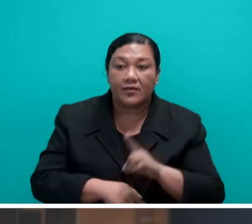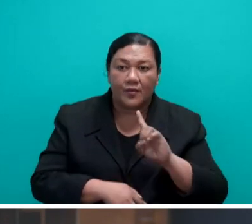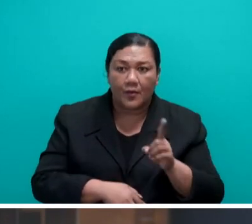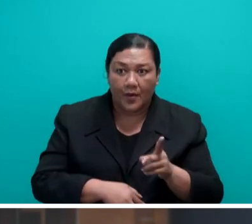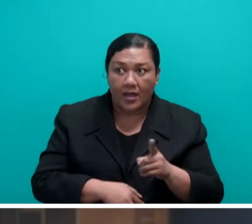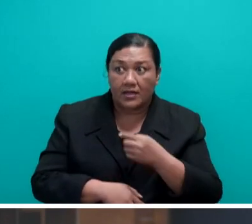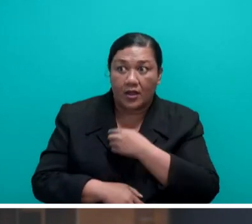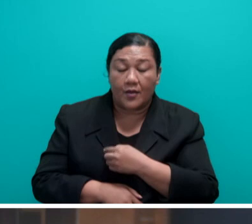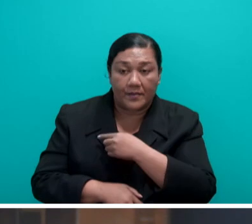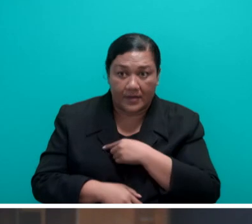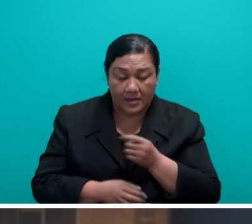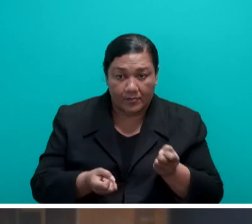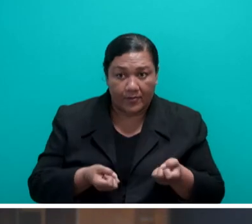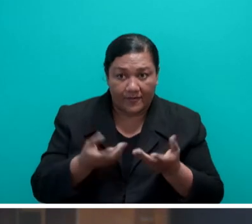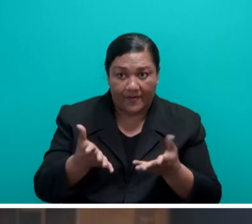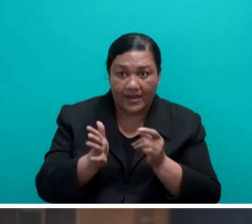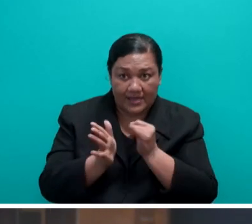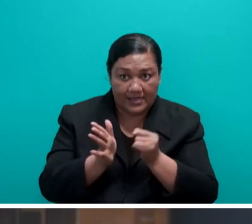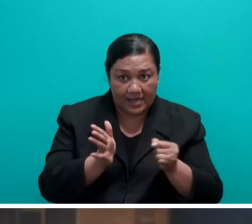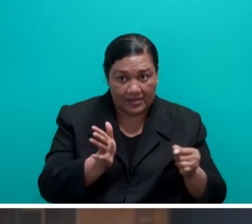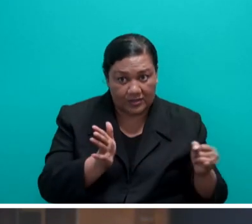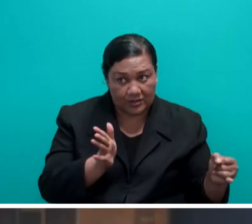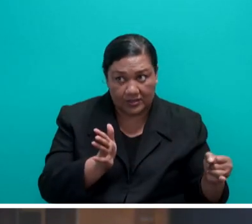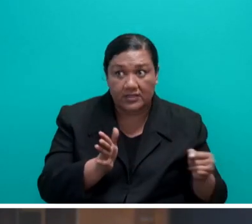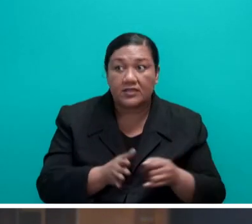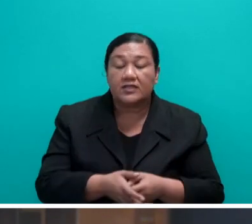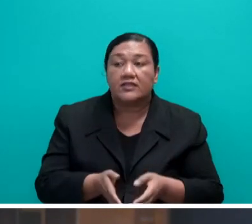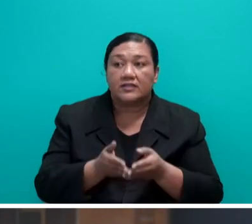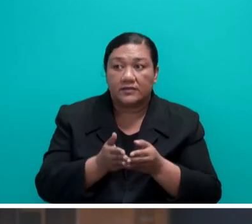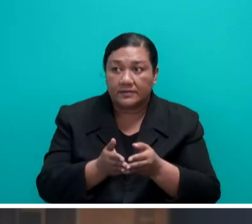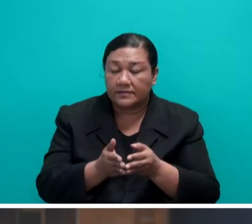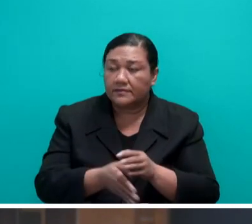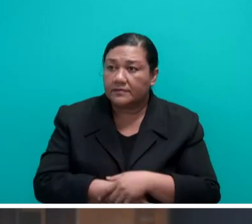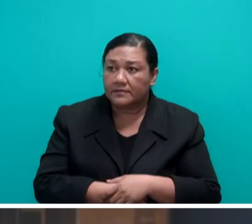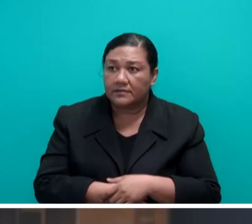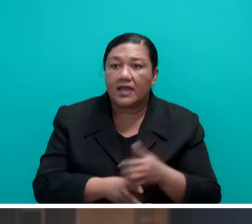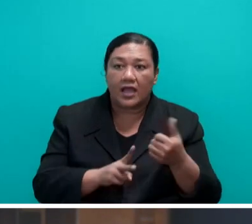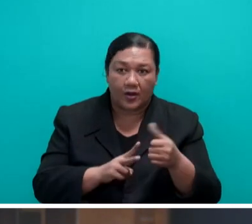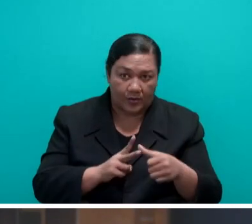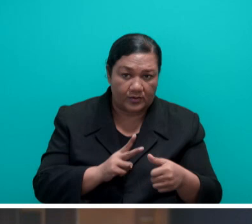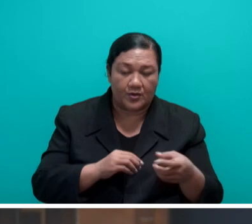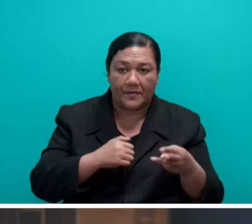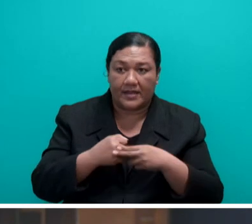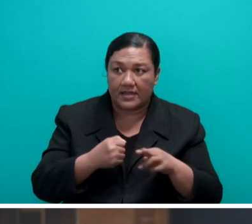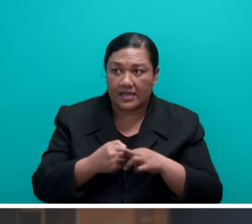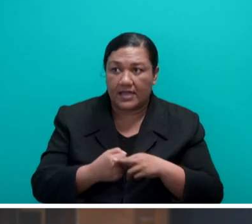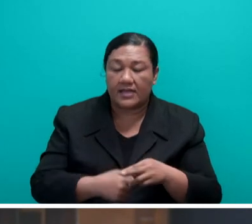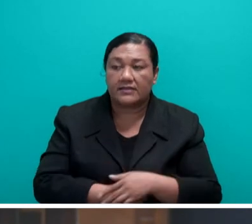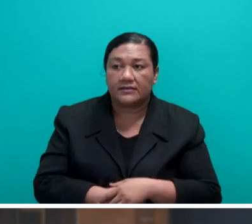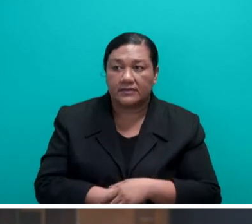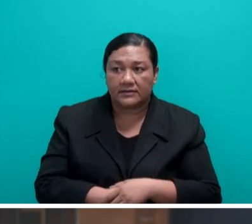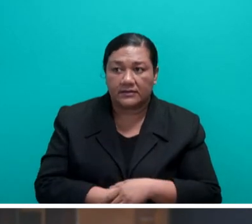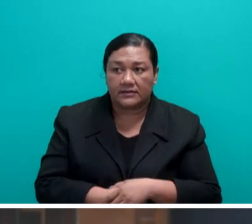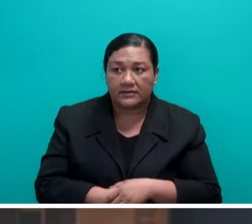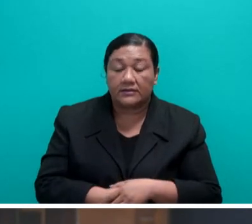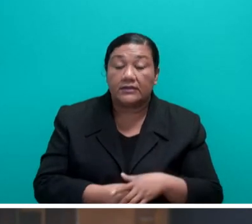the shipbuilding industry, which also includes ship repair and maintenance. That is to support,